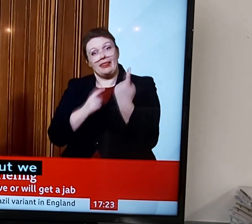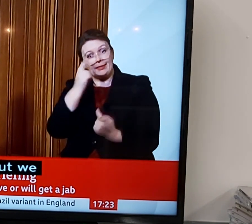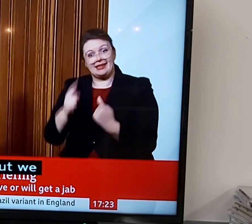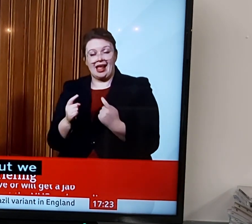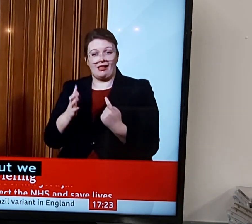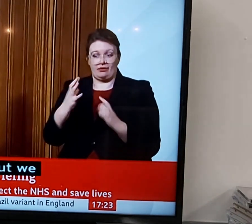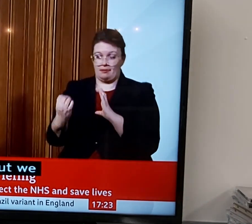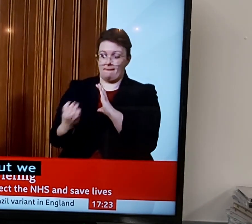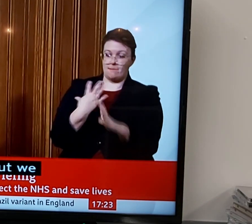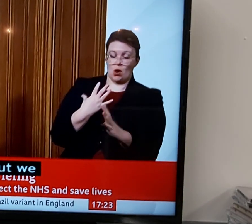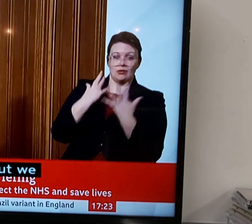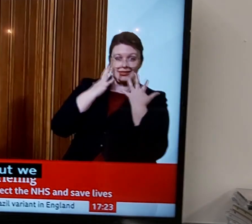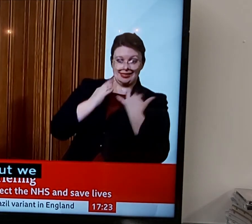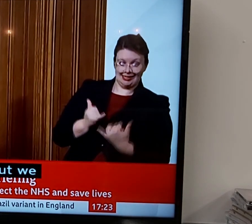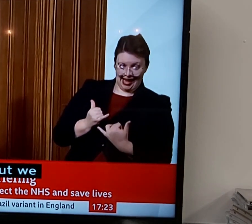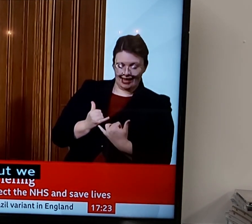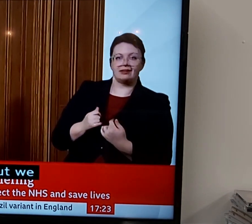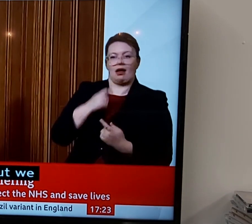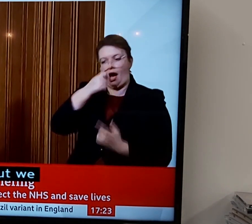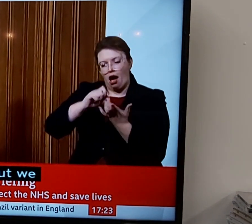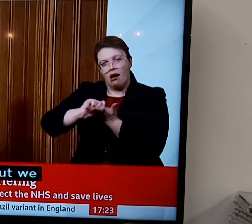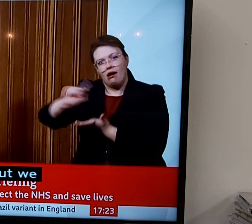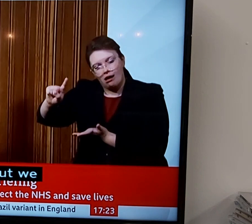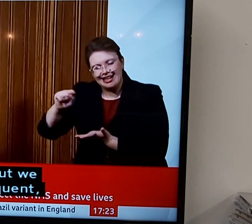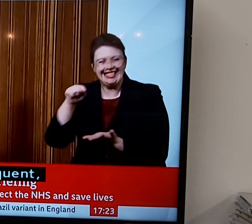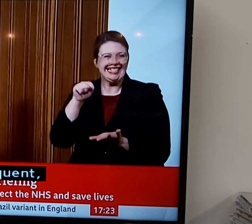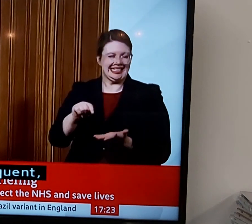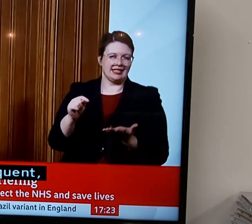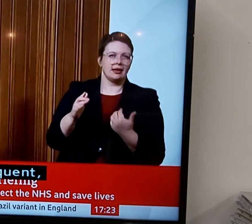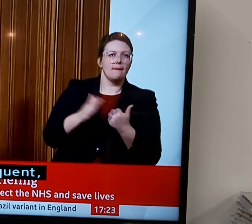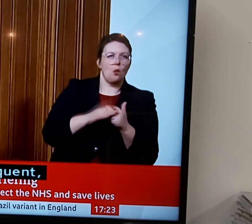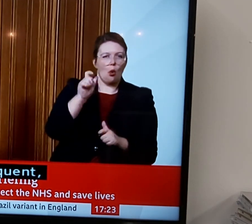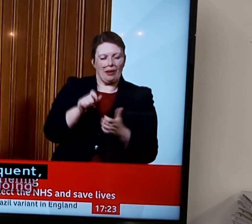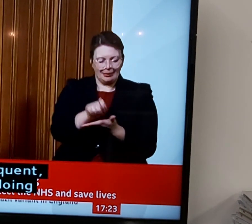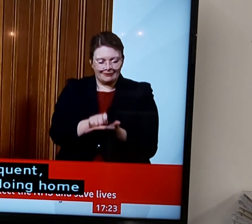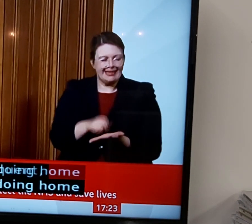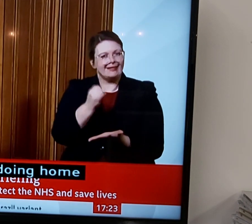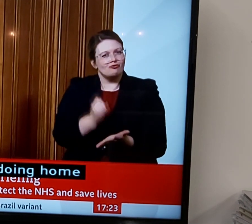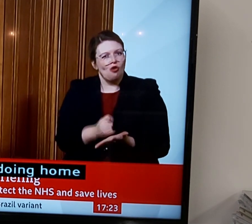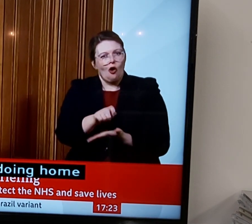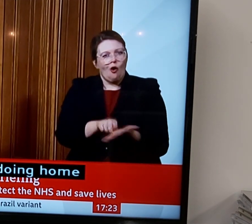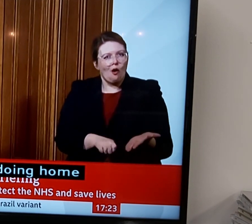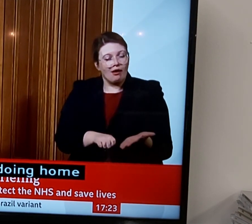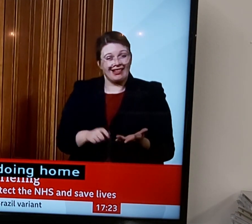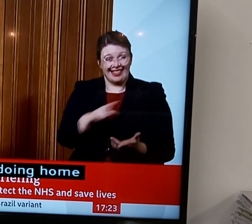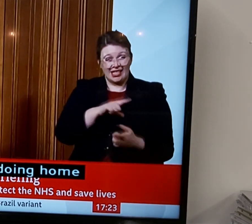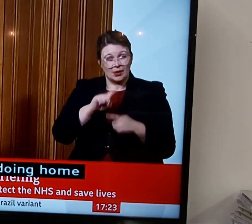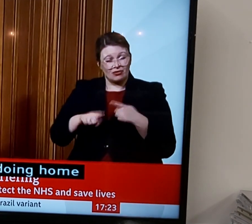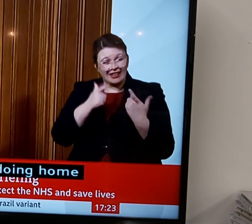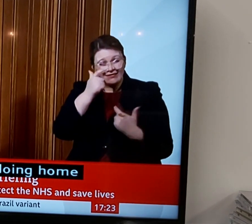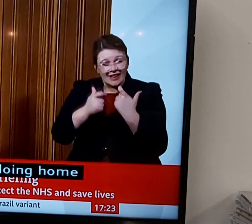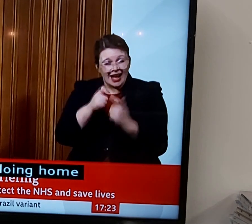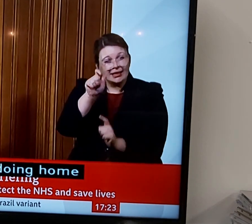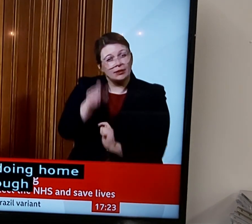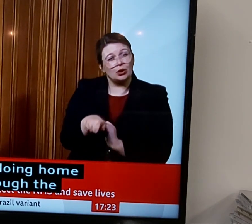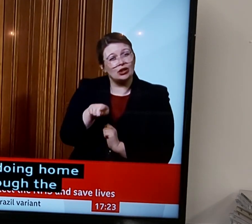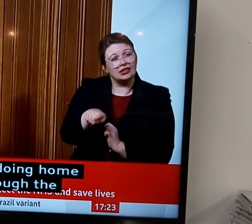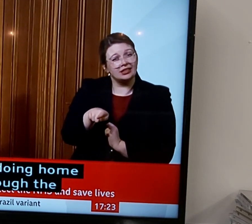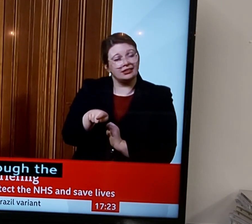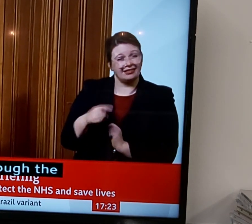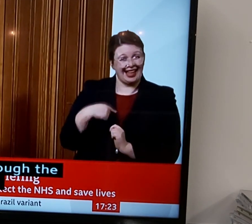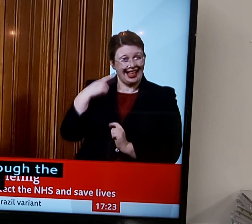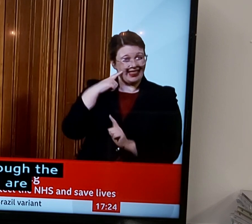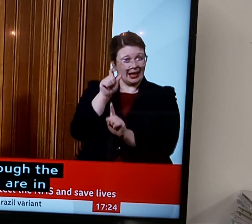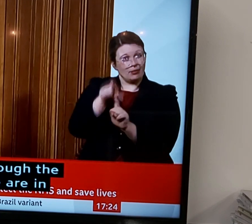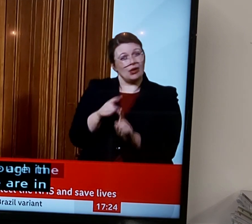tests through the surge testing service. We're in the process of doing everything we can to track down this individual, who we believe would have taken a